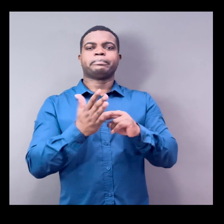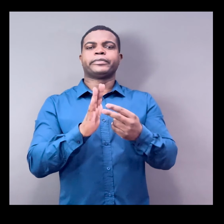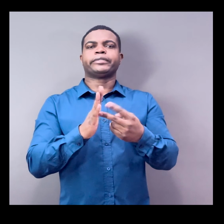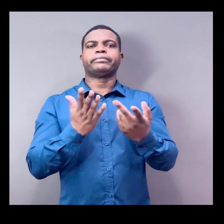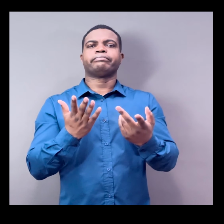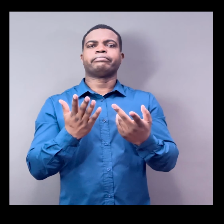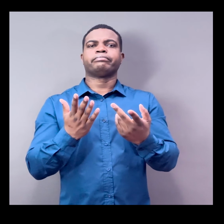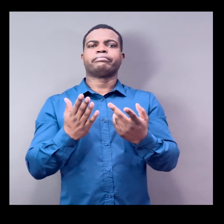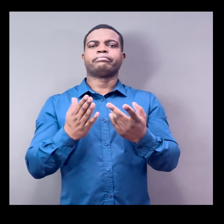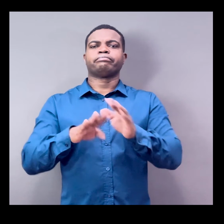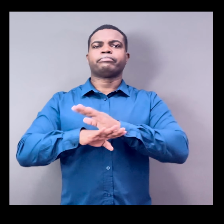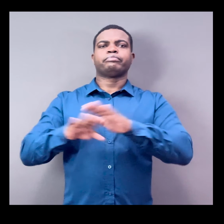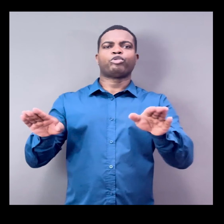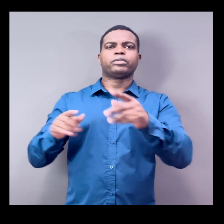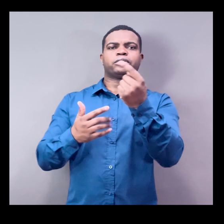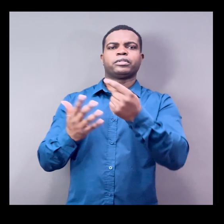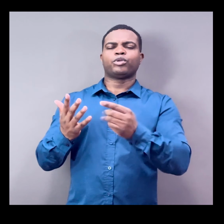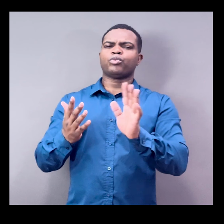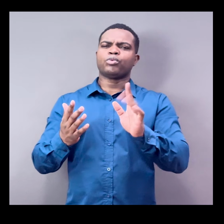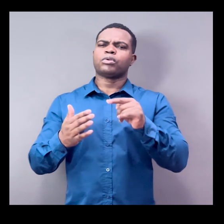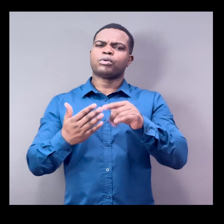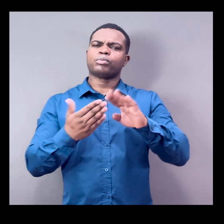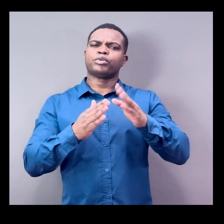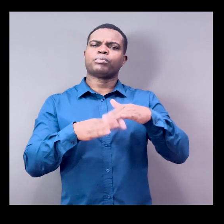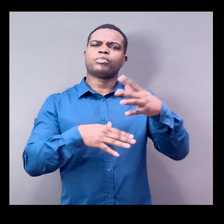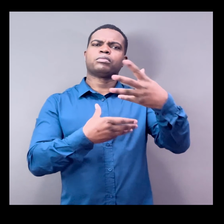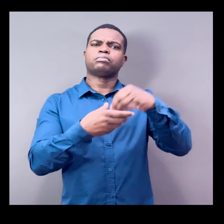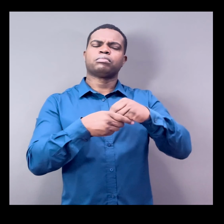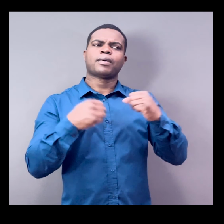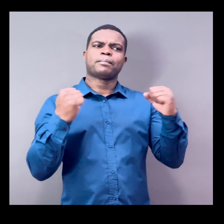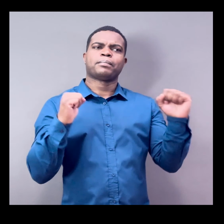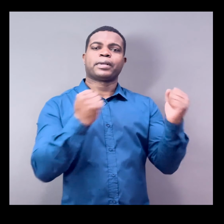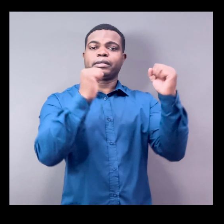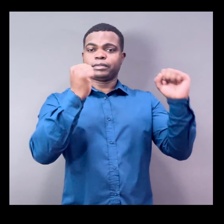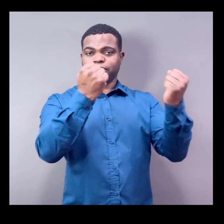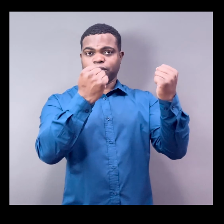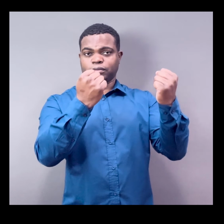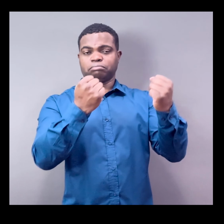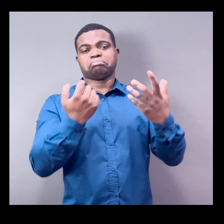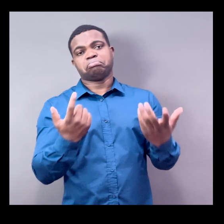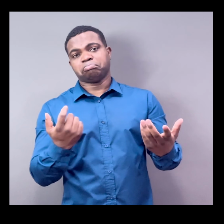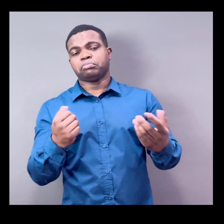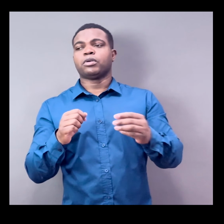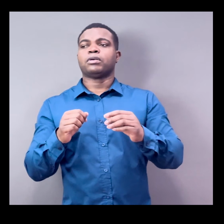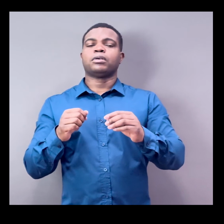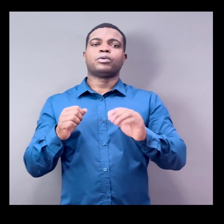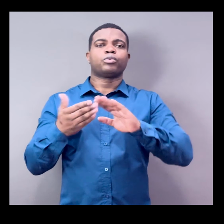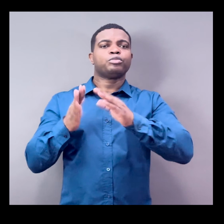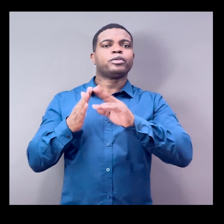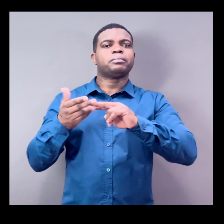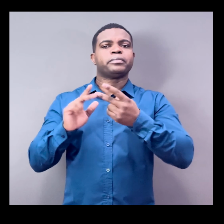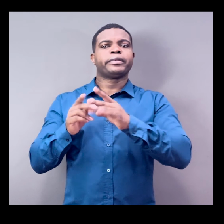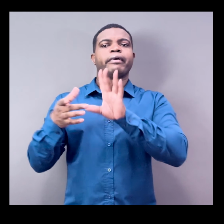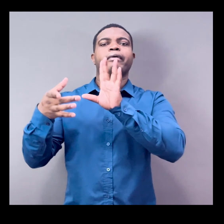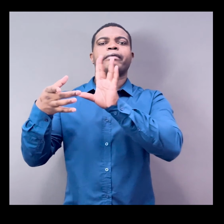practice. We can have a community of affiliation. So it's not necessarily you